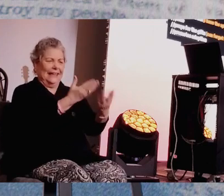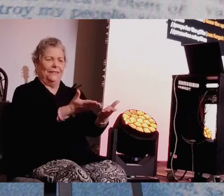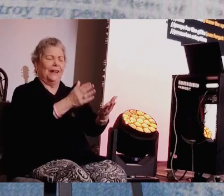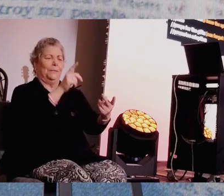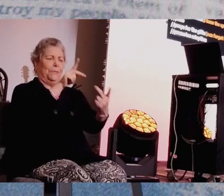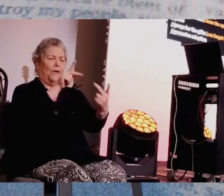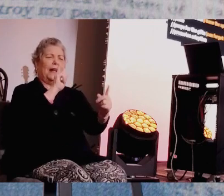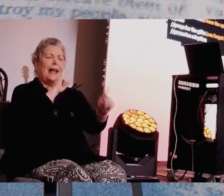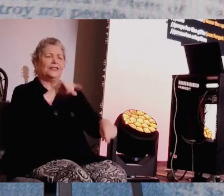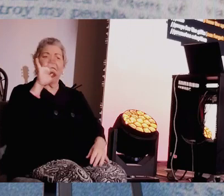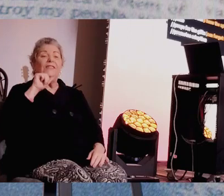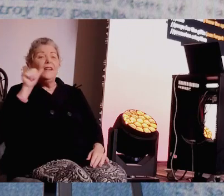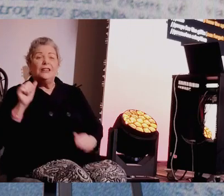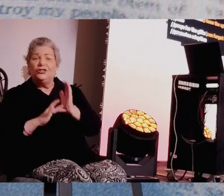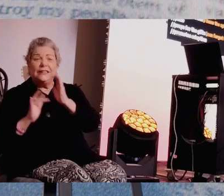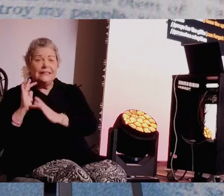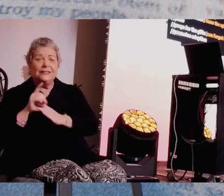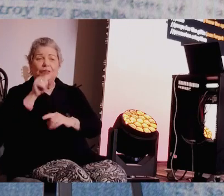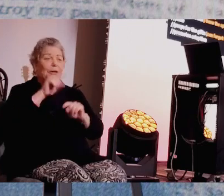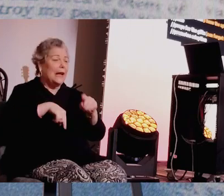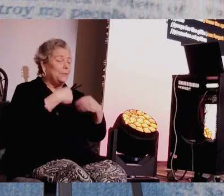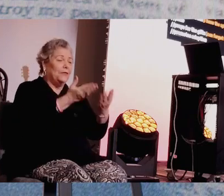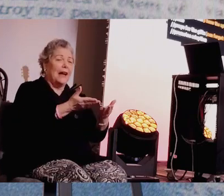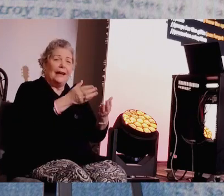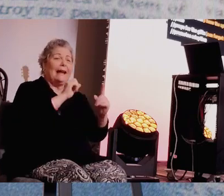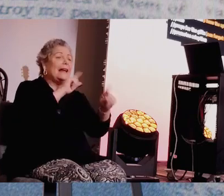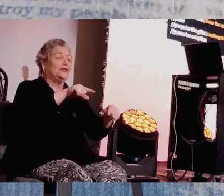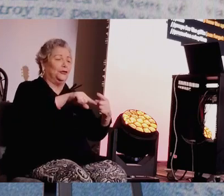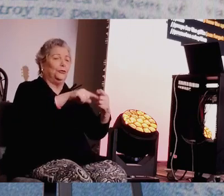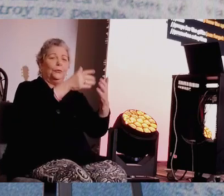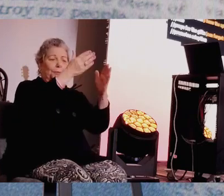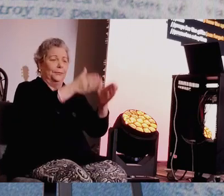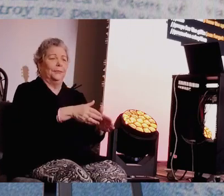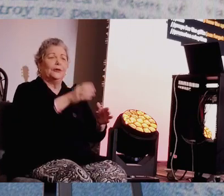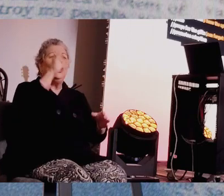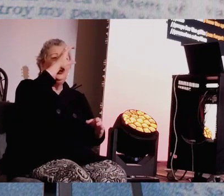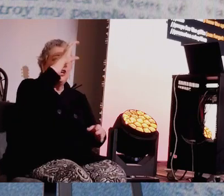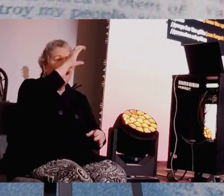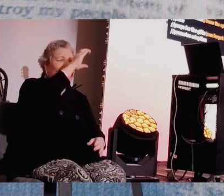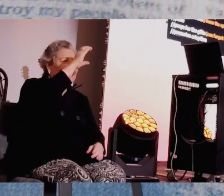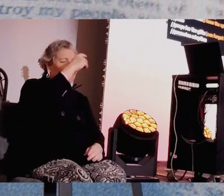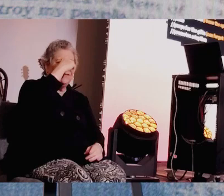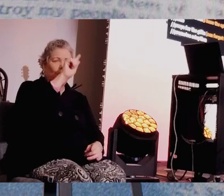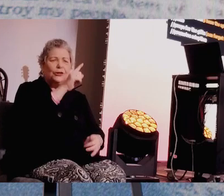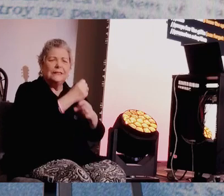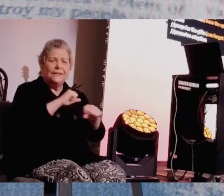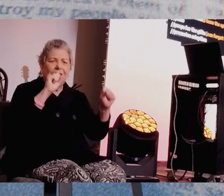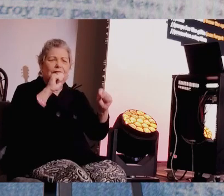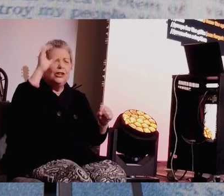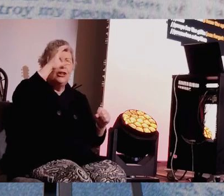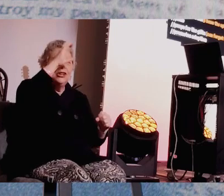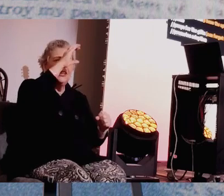answer if it's not Jesus. You can't supply a corporate answer to an individual who is looking for salvation, looking for the